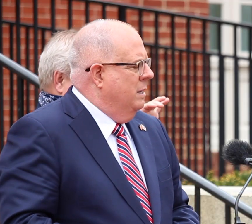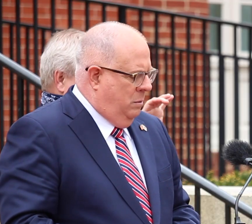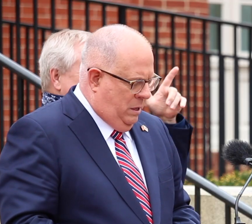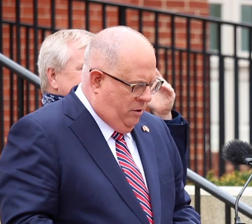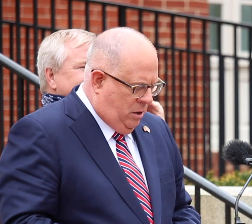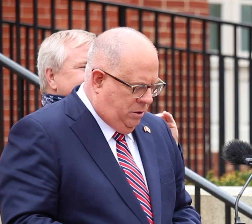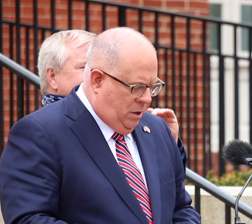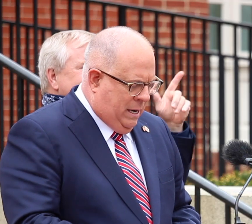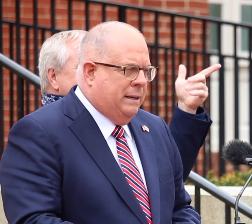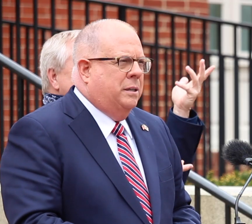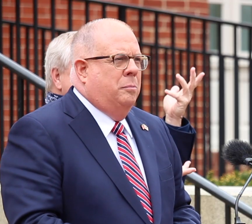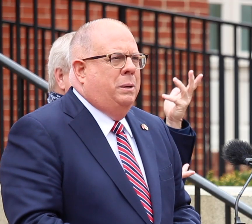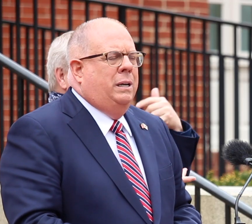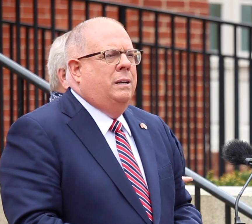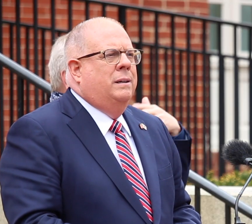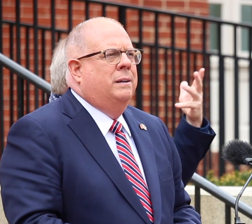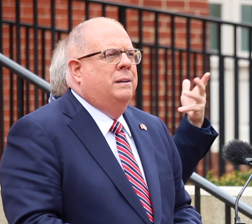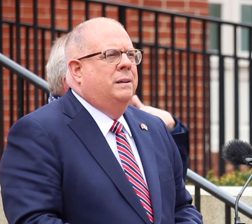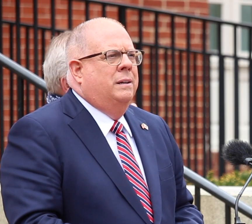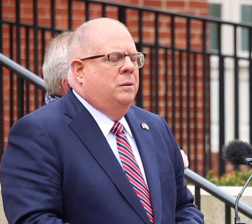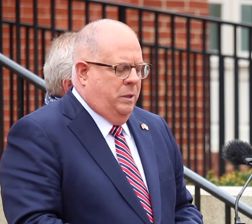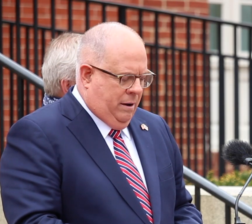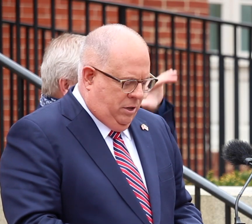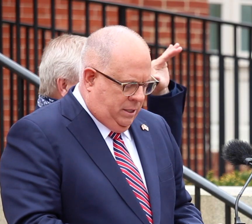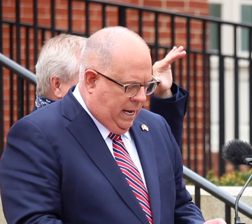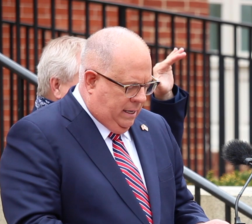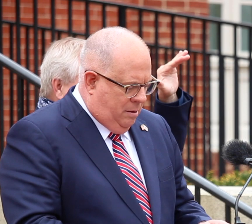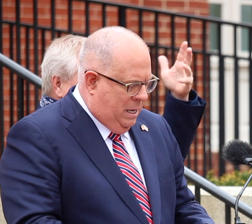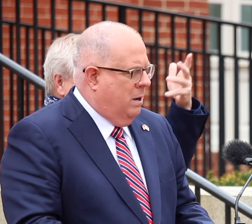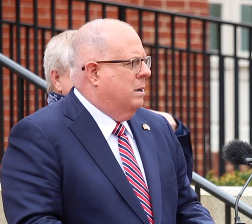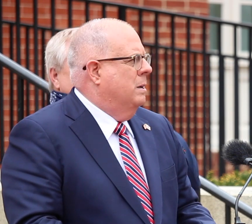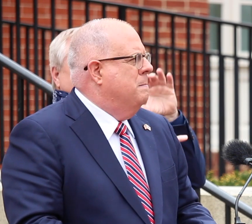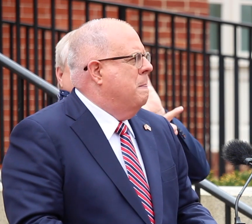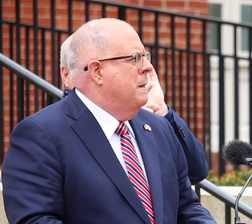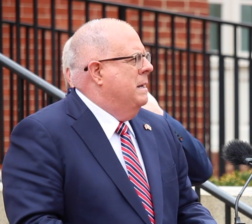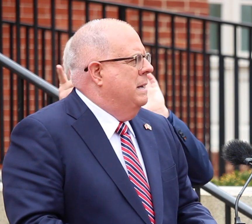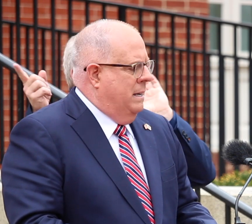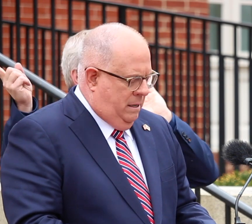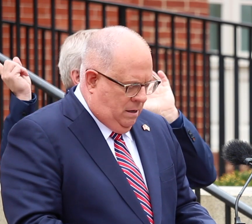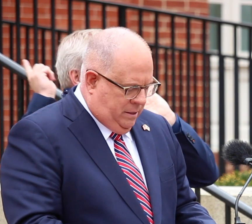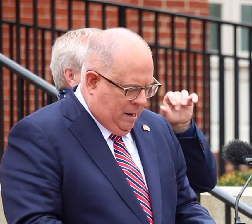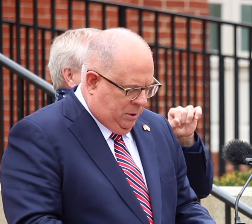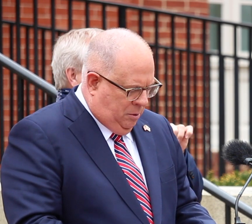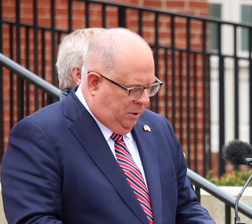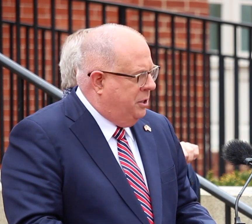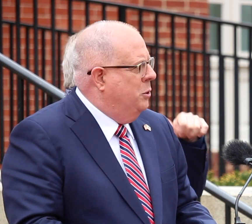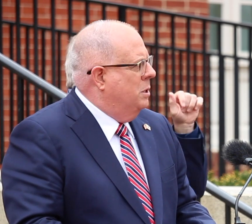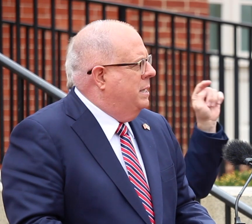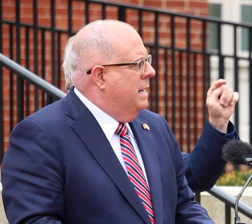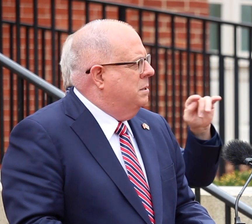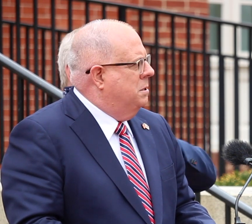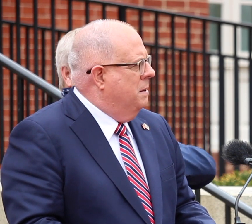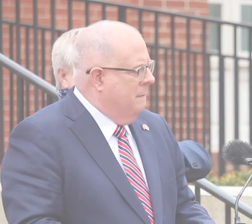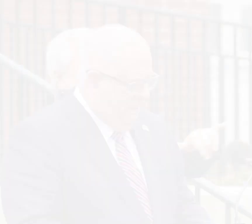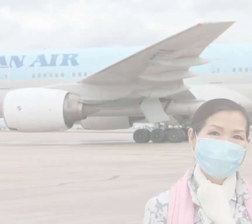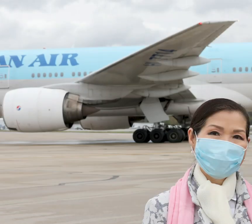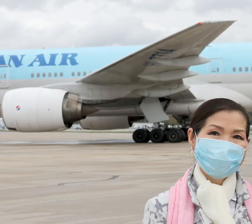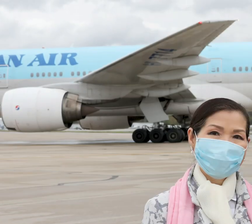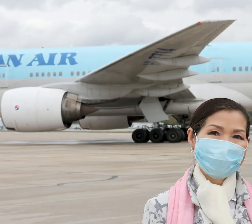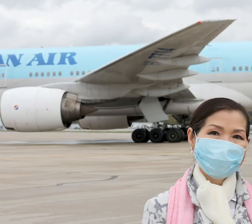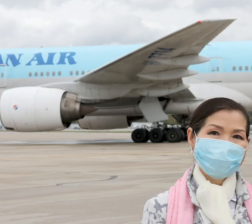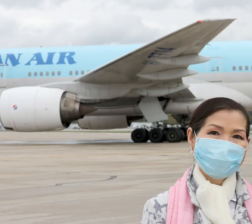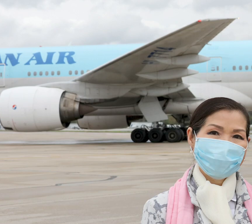Unfortunately, we have also had to compete with every state in America in our attempts to procure tests.